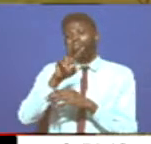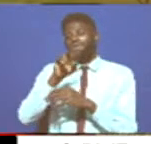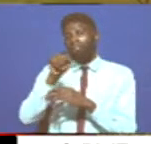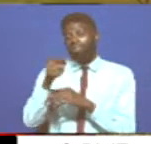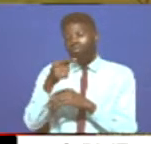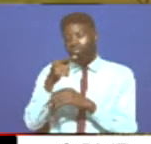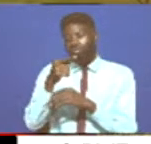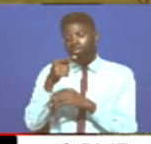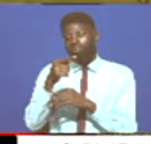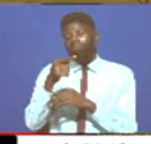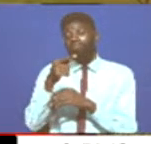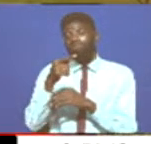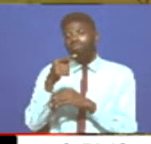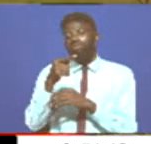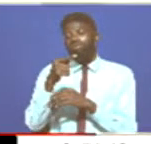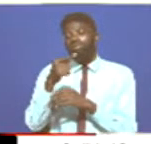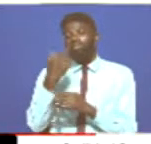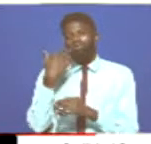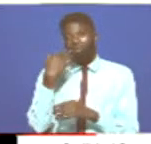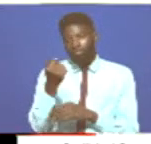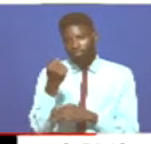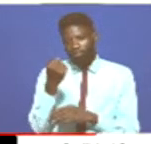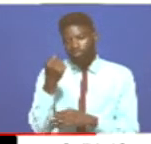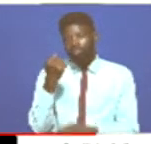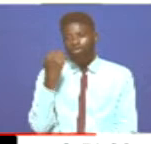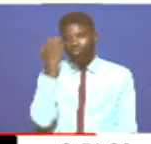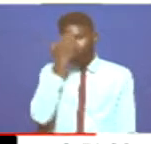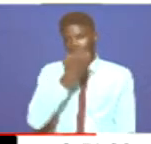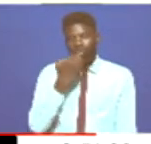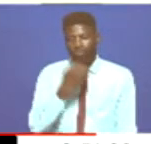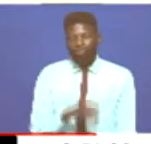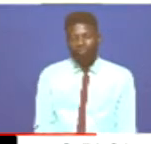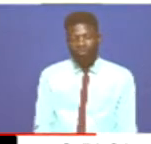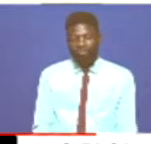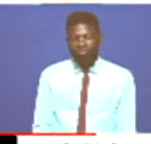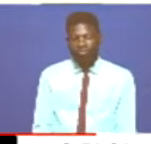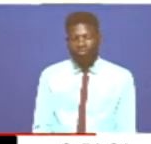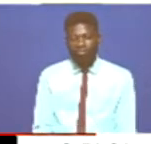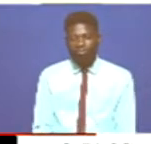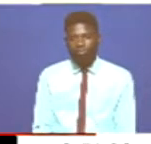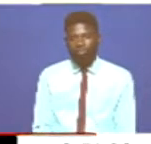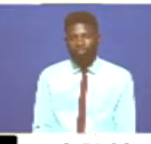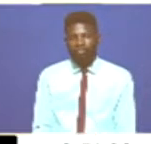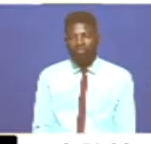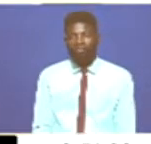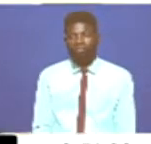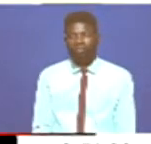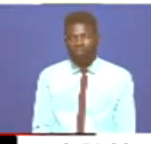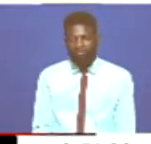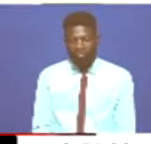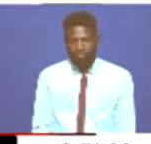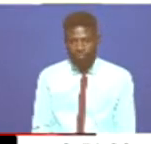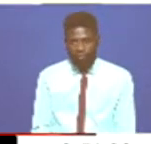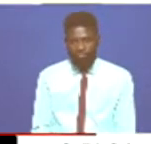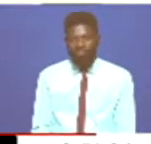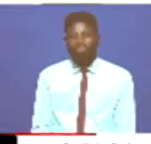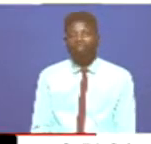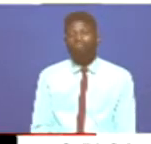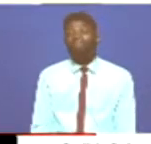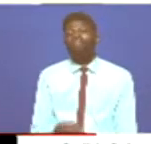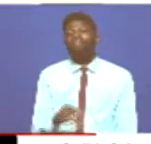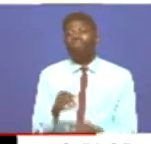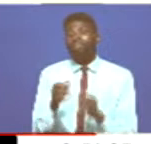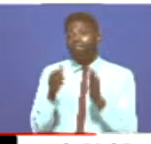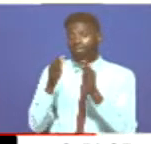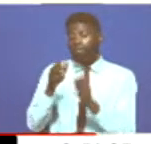Daniel Wahome. 100-meter record holder